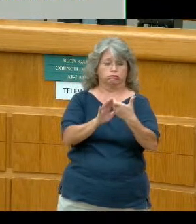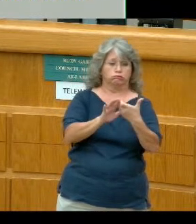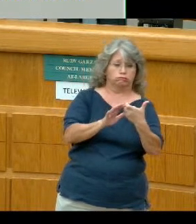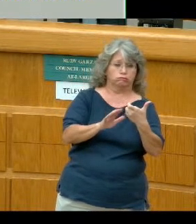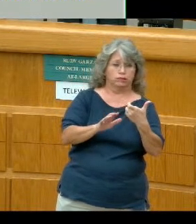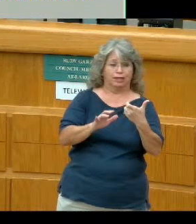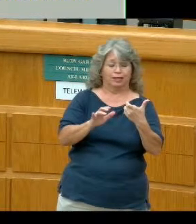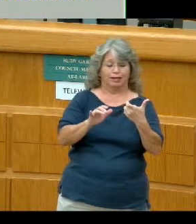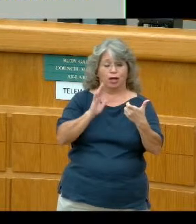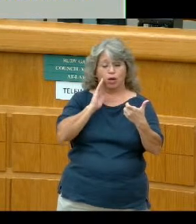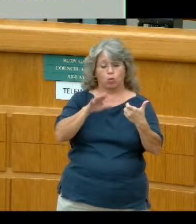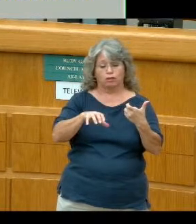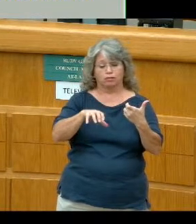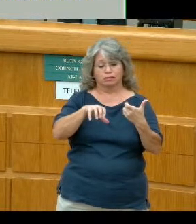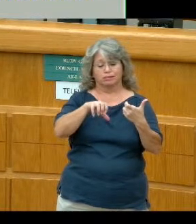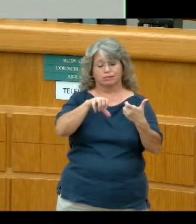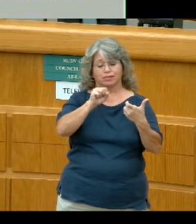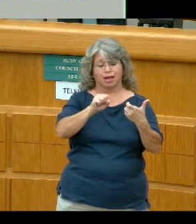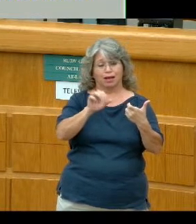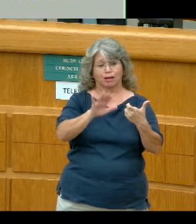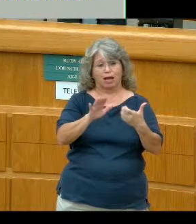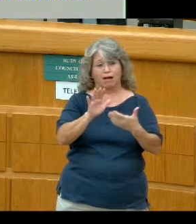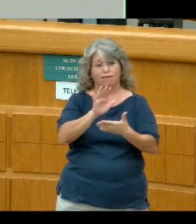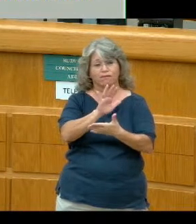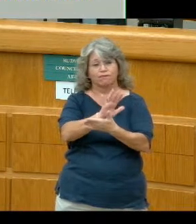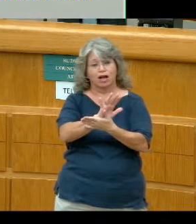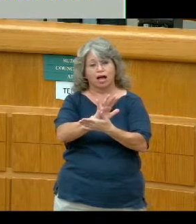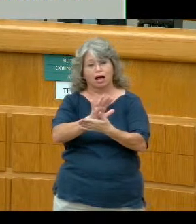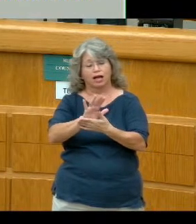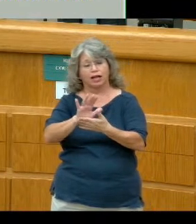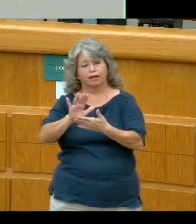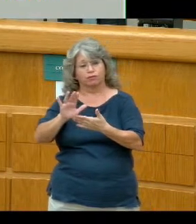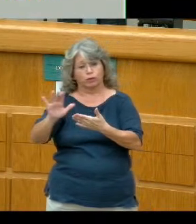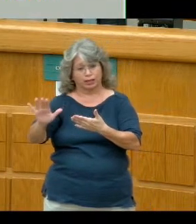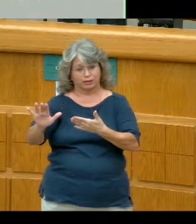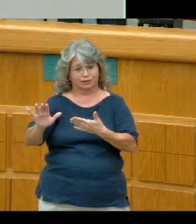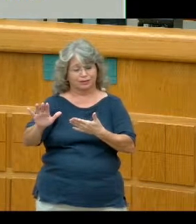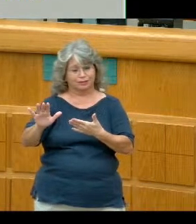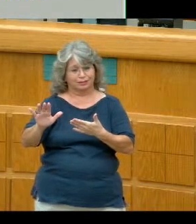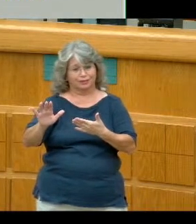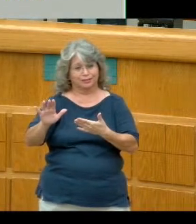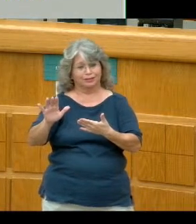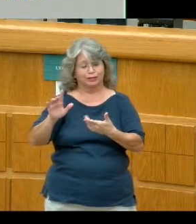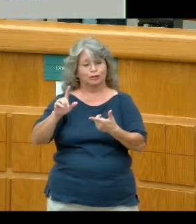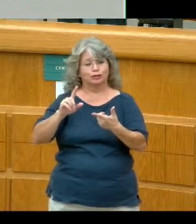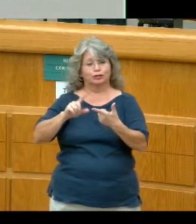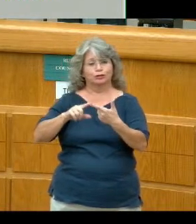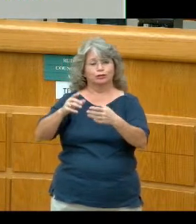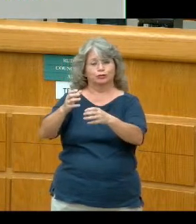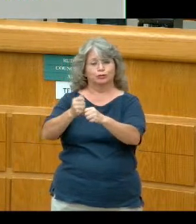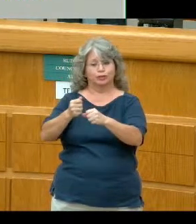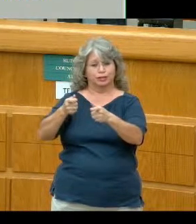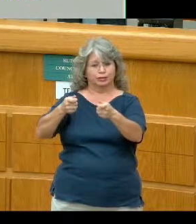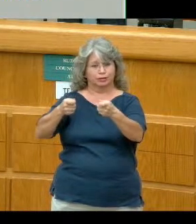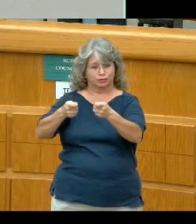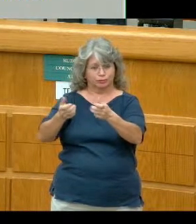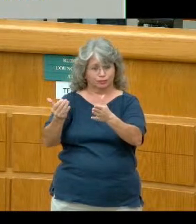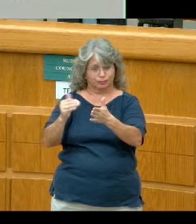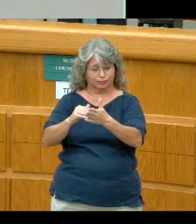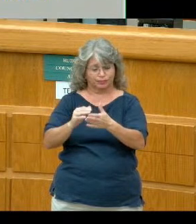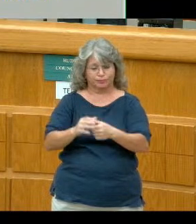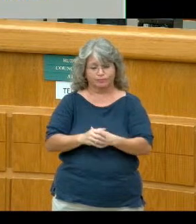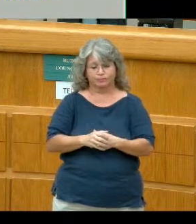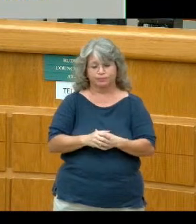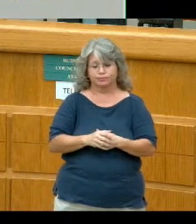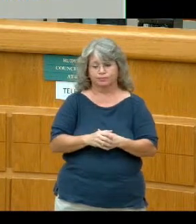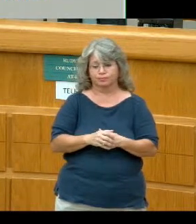0.9. That takes about 5 weeks from opening Texas phase 3, September 21st.